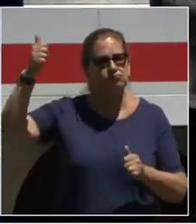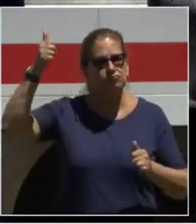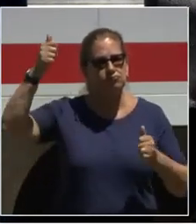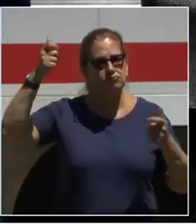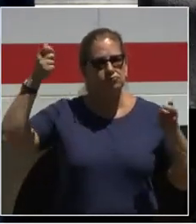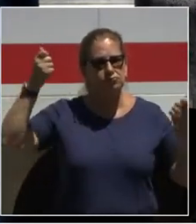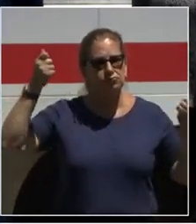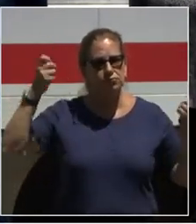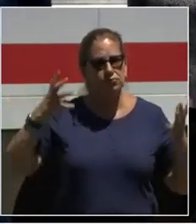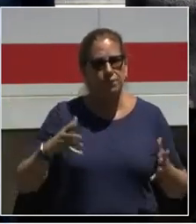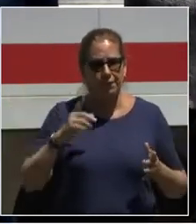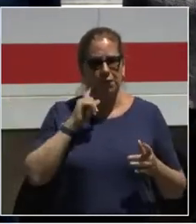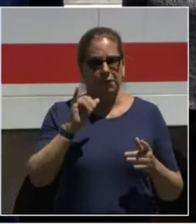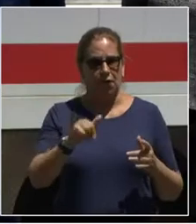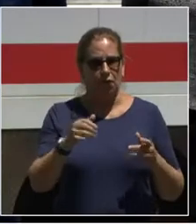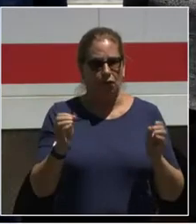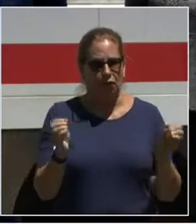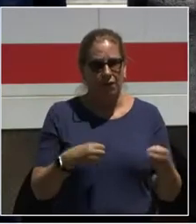State